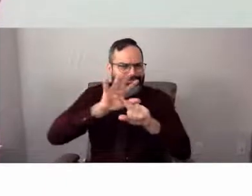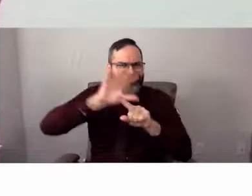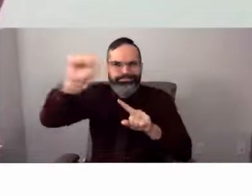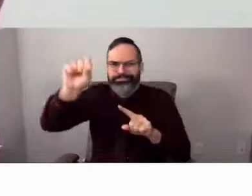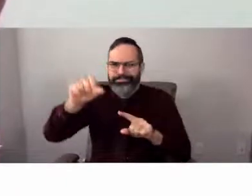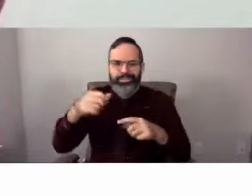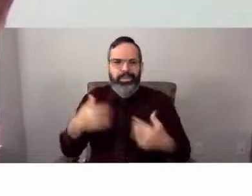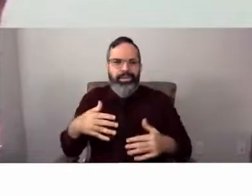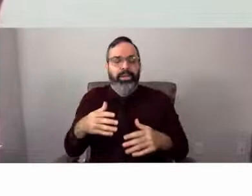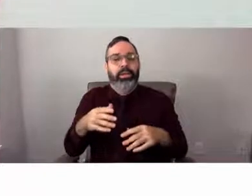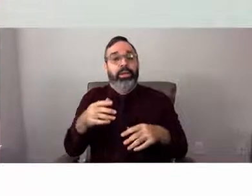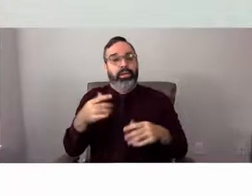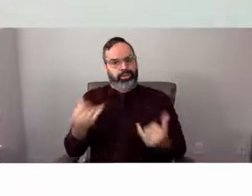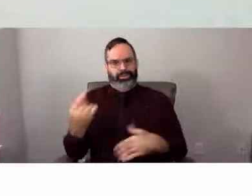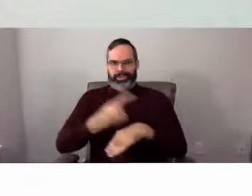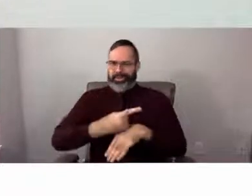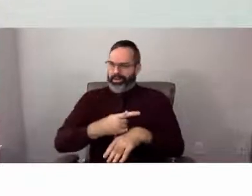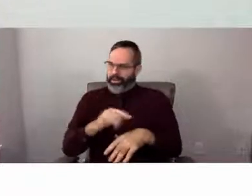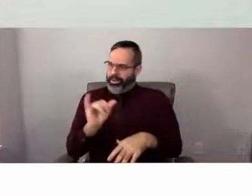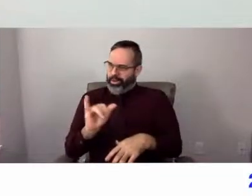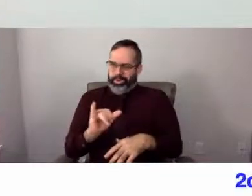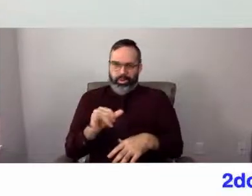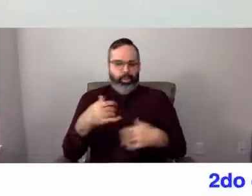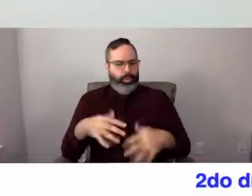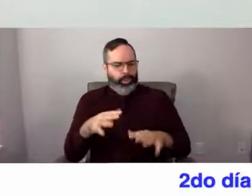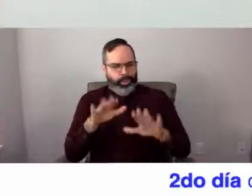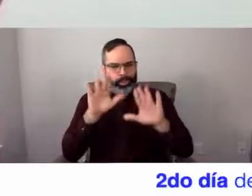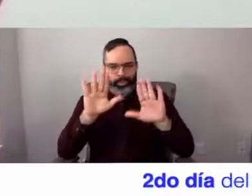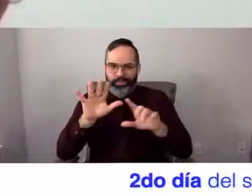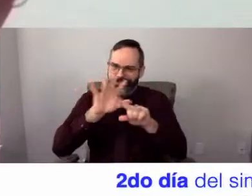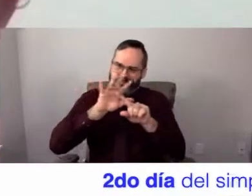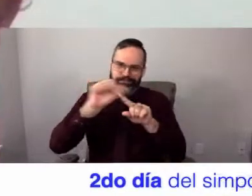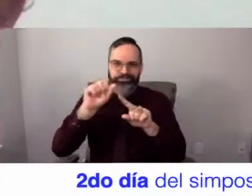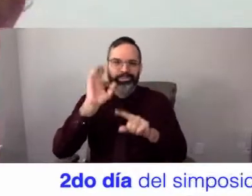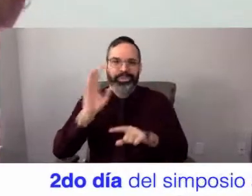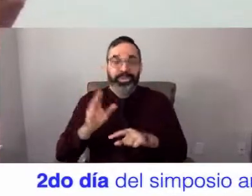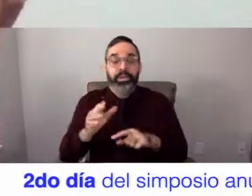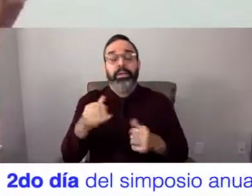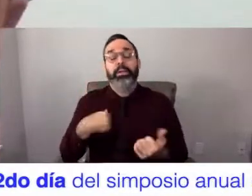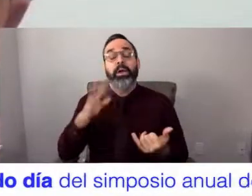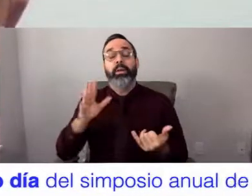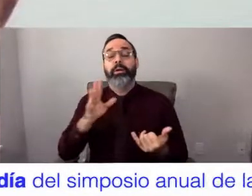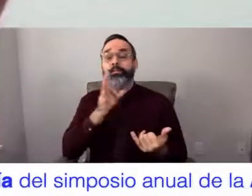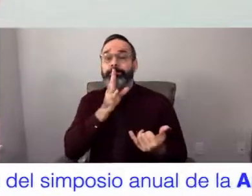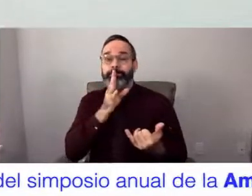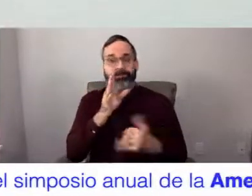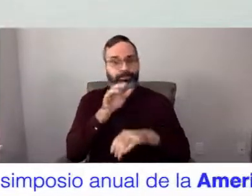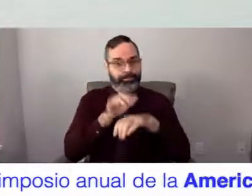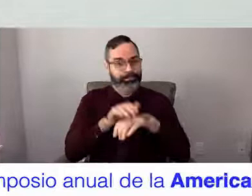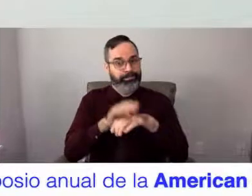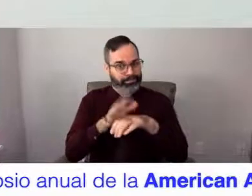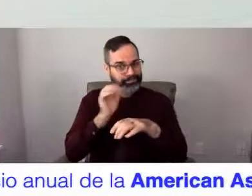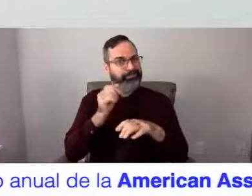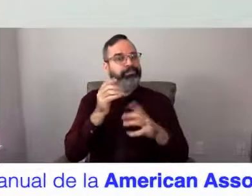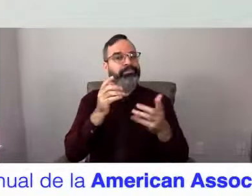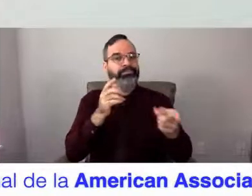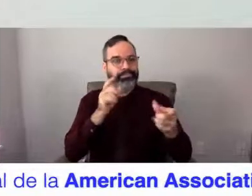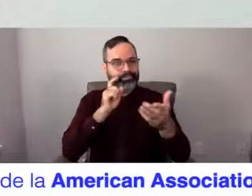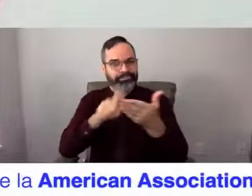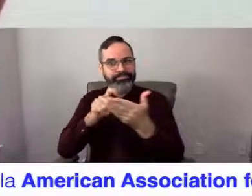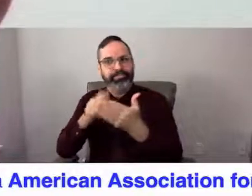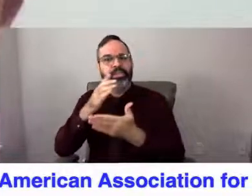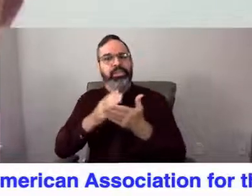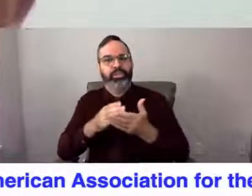as Filipa was saying, of great presentations. I'm going to be talking in English in recognition of some of our